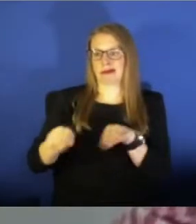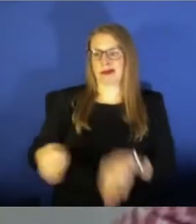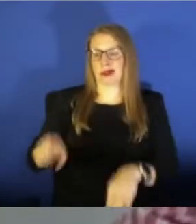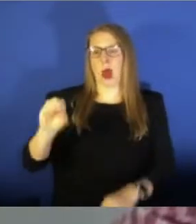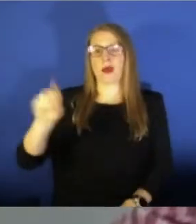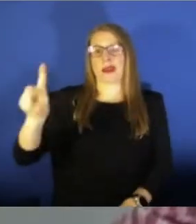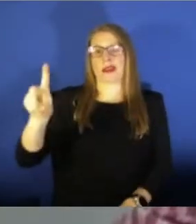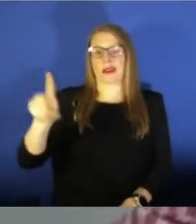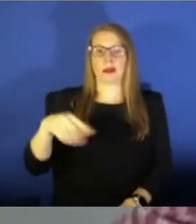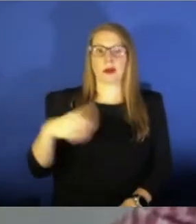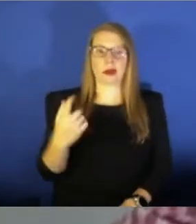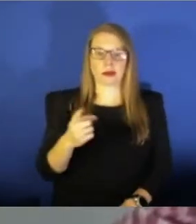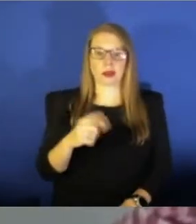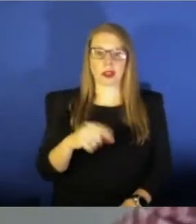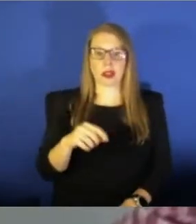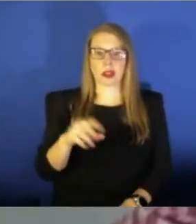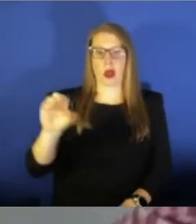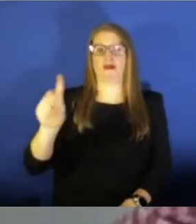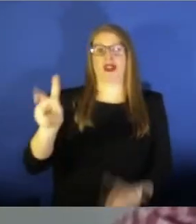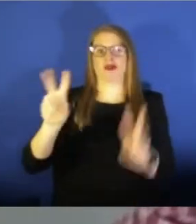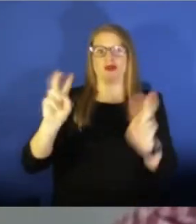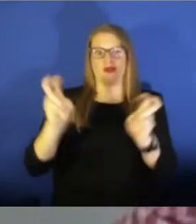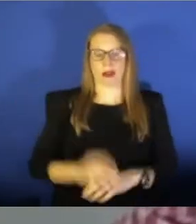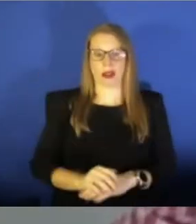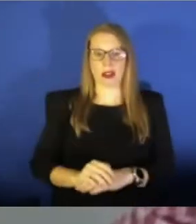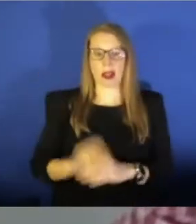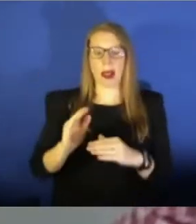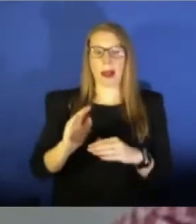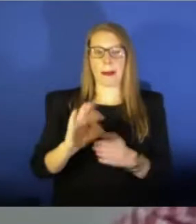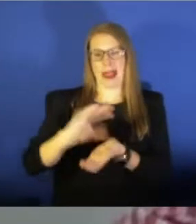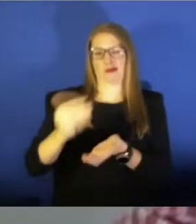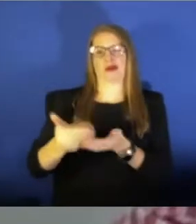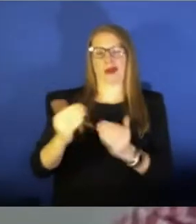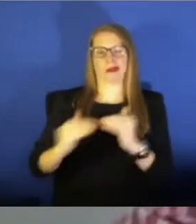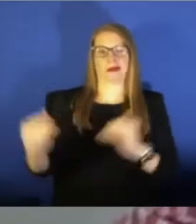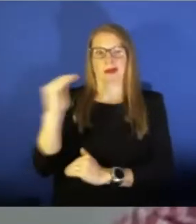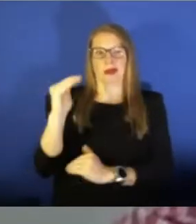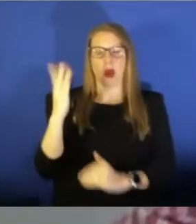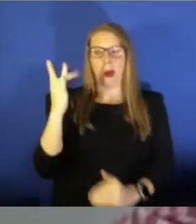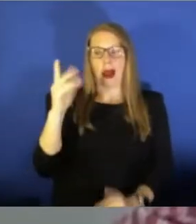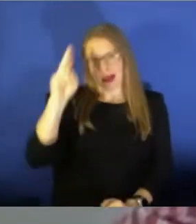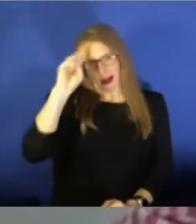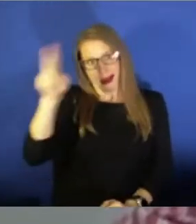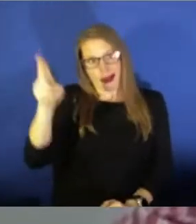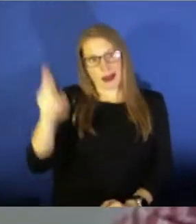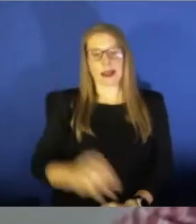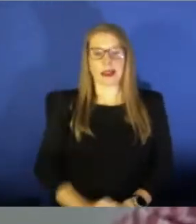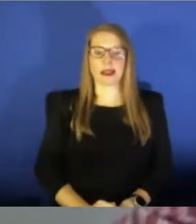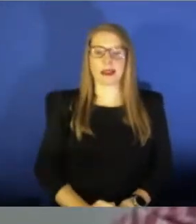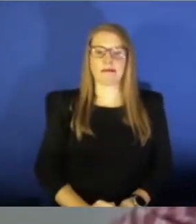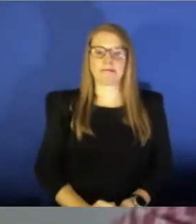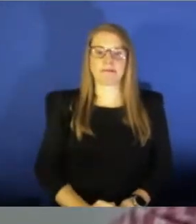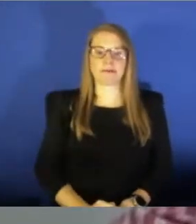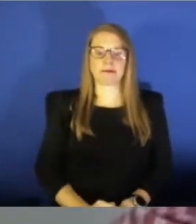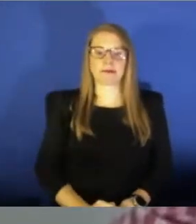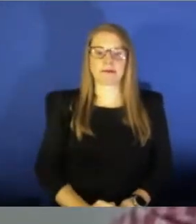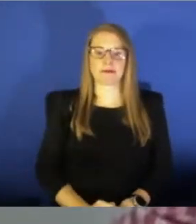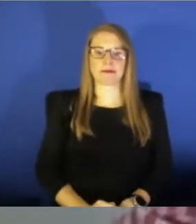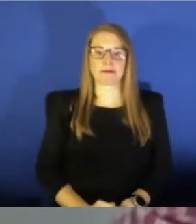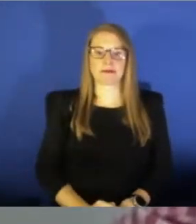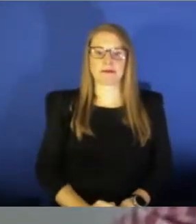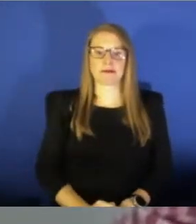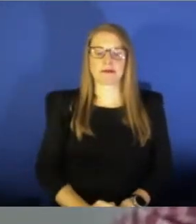Am I on now? You are on. Okay. It's pretty much the same old as we're finding now. You know, it's the typical kids